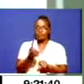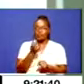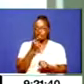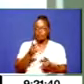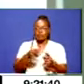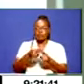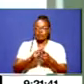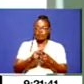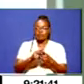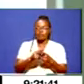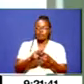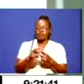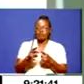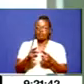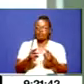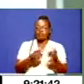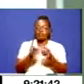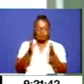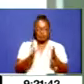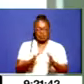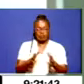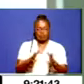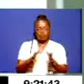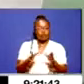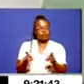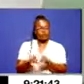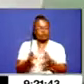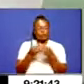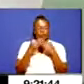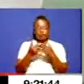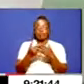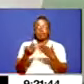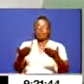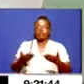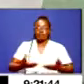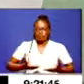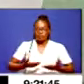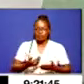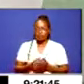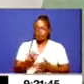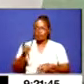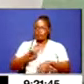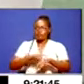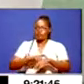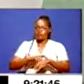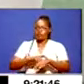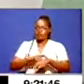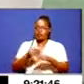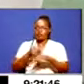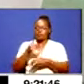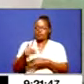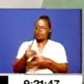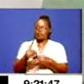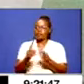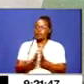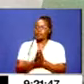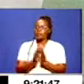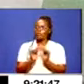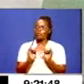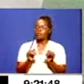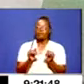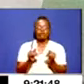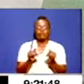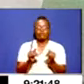Health Systems. Thank you so much and welcome to our studios. I'm sure it's your first time after the revamp. Thank you. It